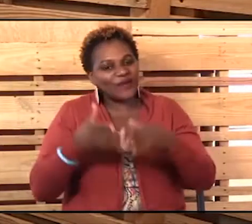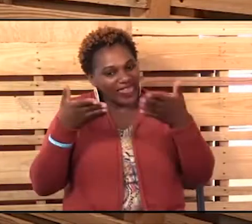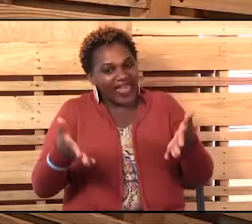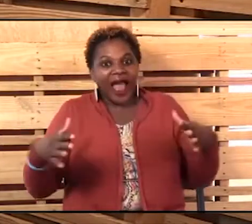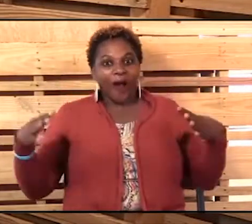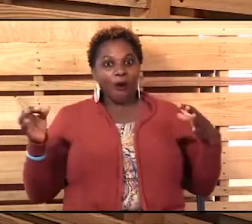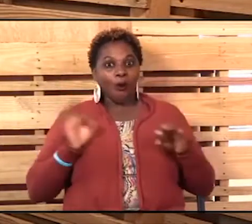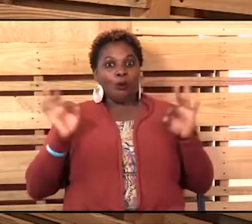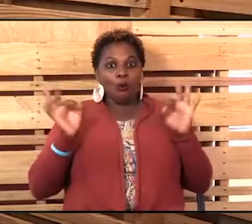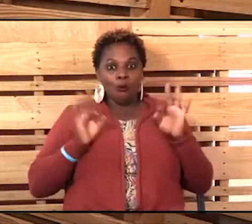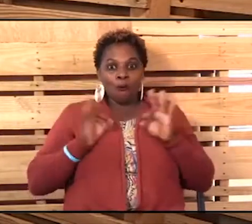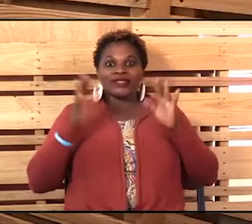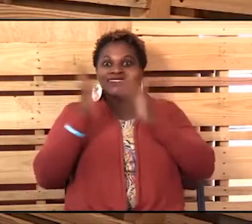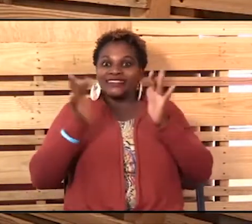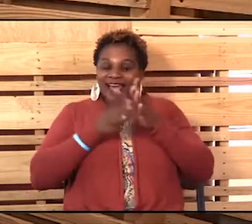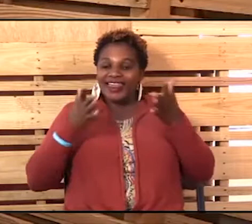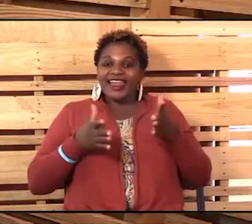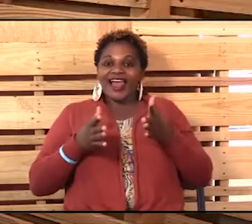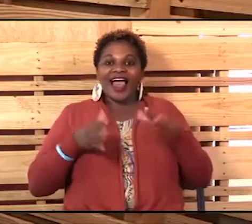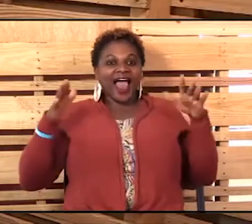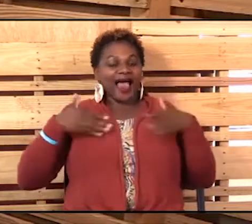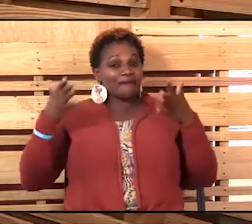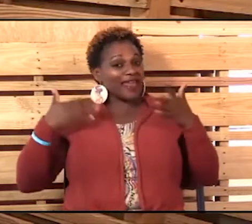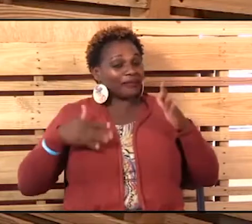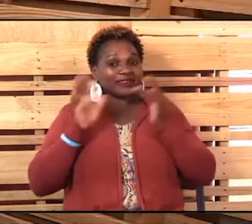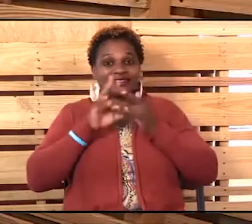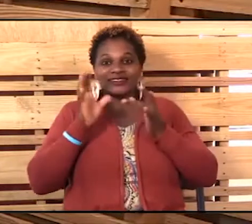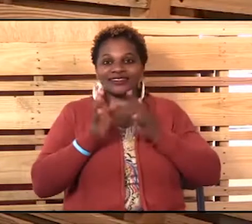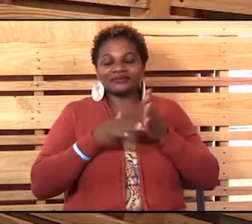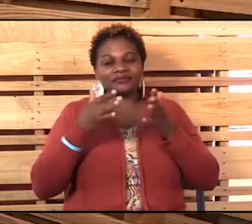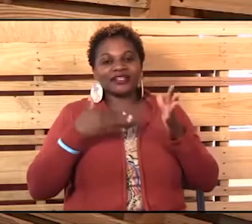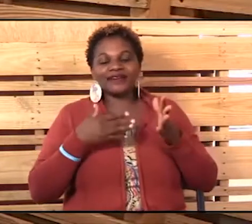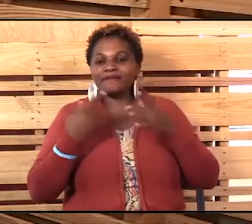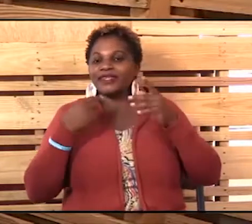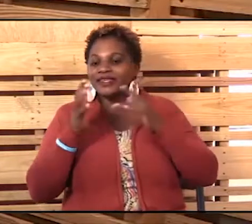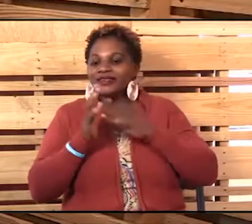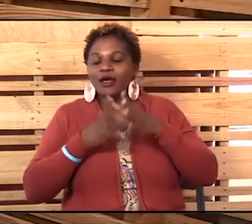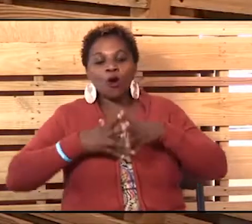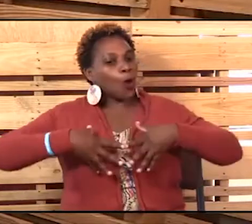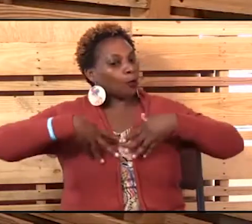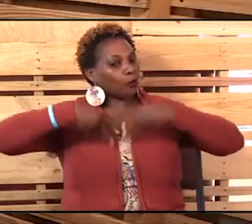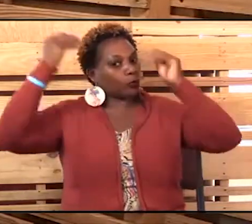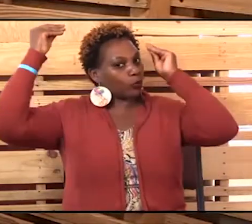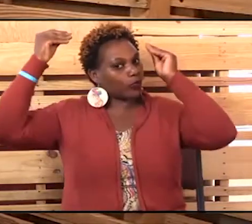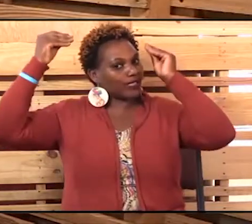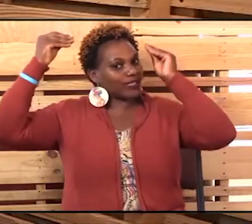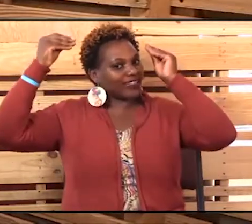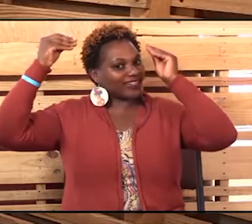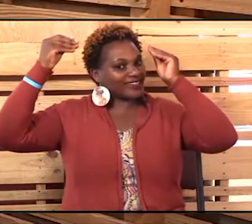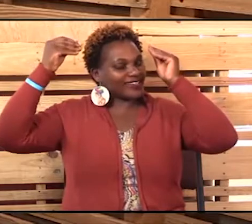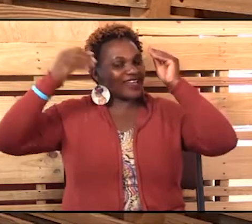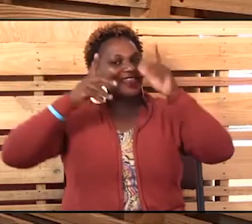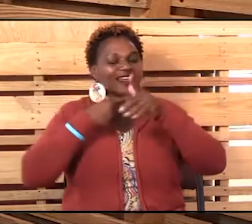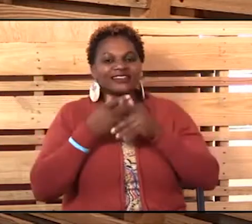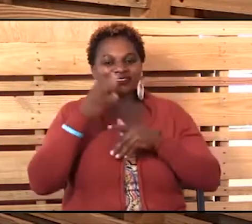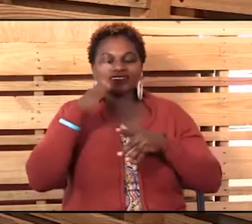them. And Jesus, they were so happy to have Jesus. Before they could even speak to him, Jesus disappeared. Wow. And so